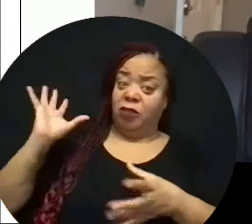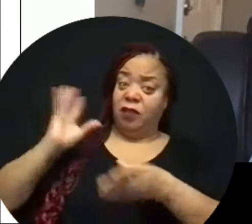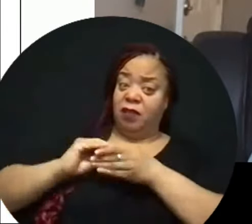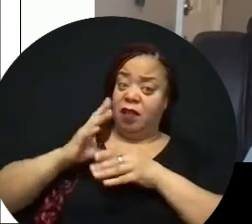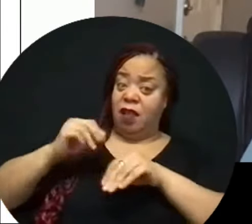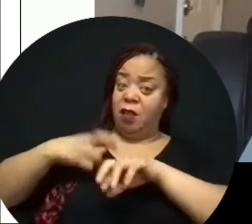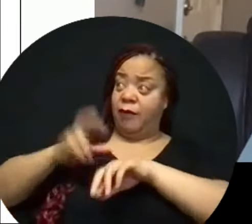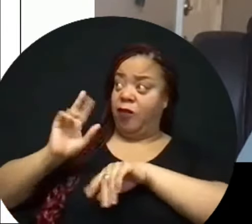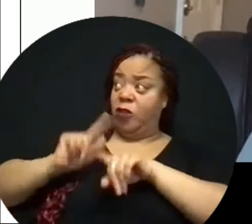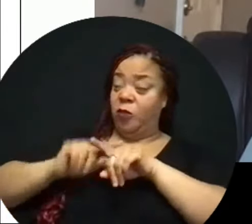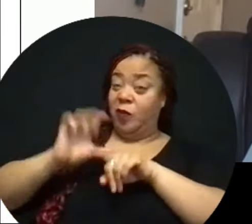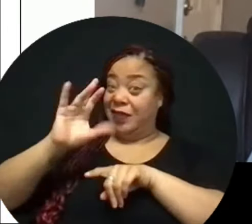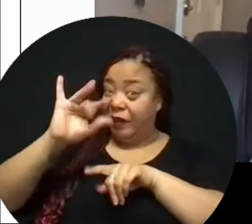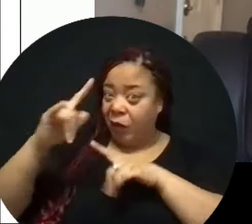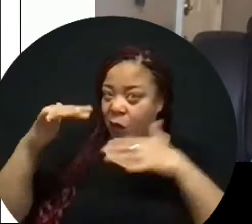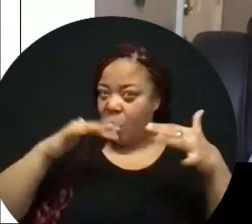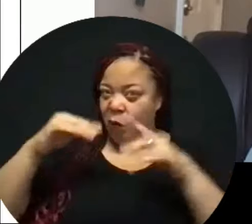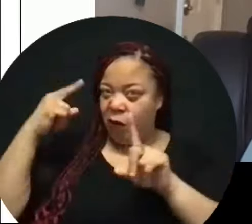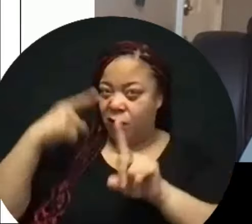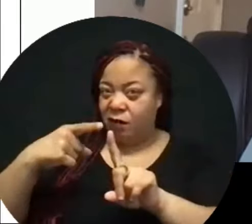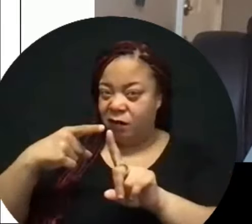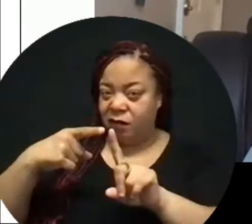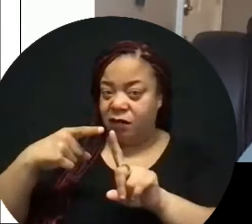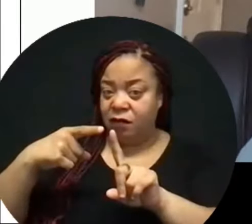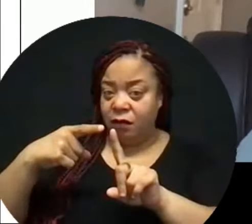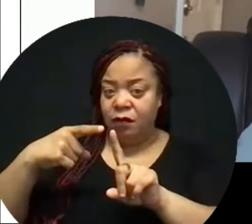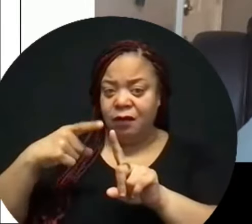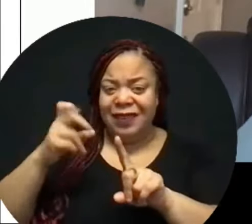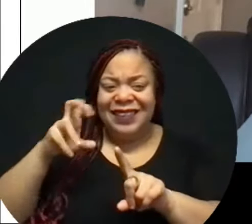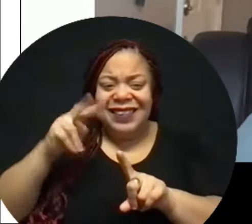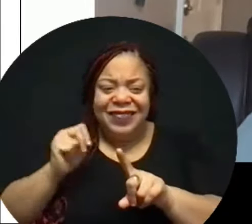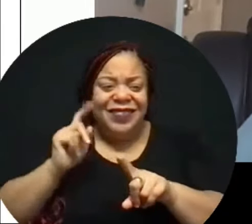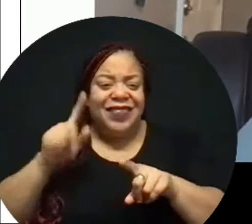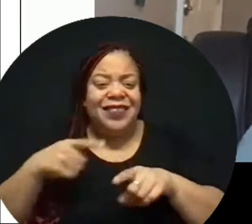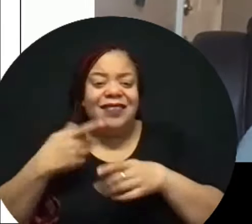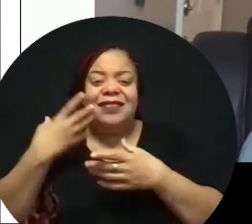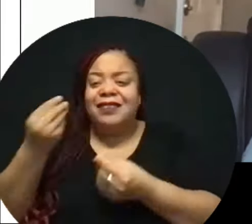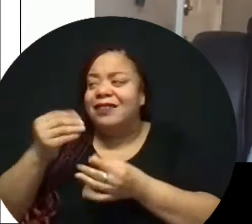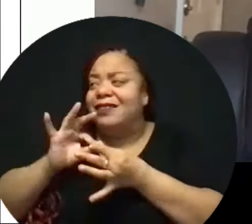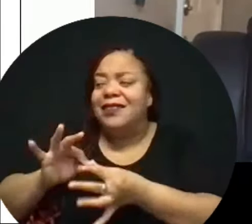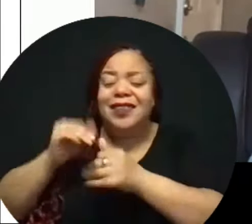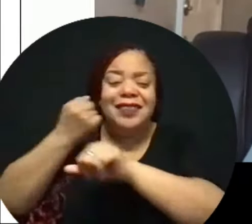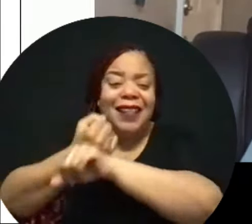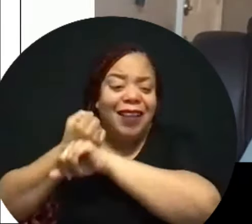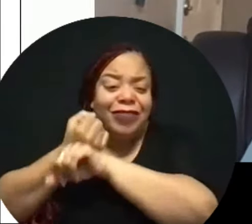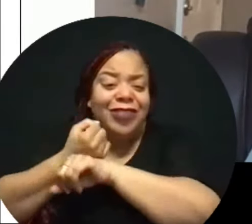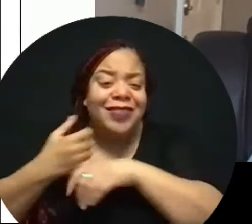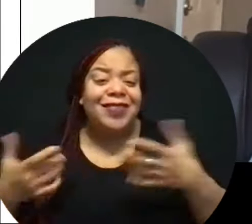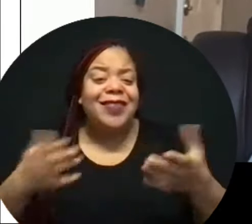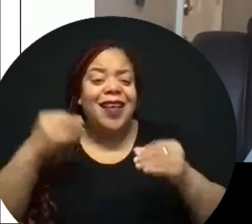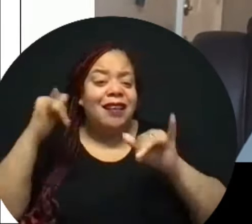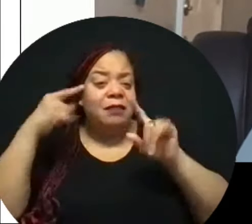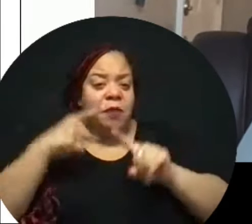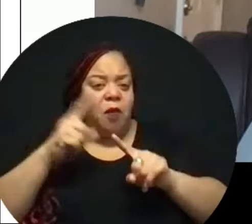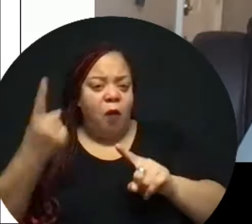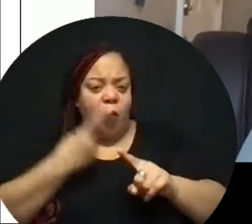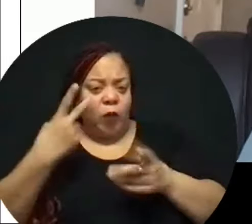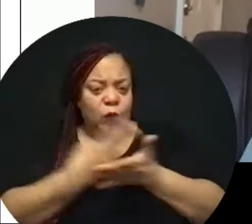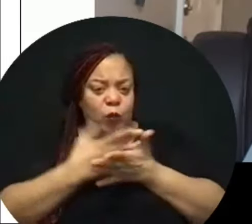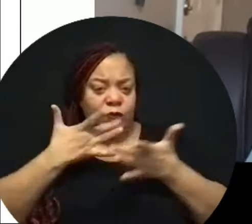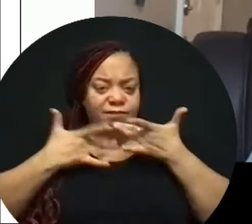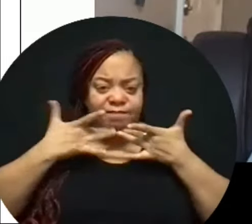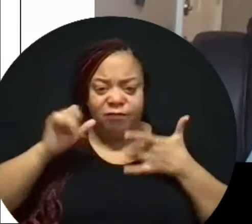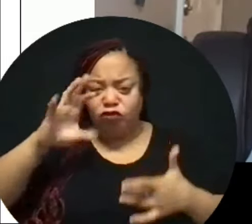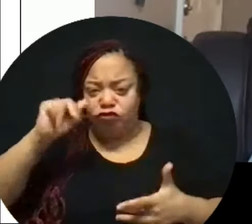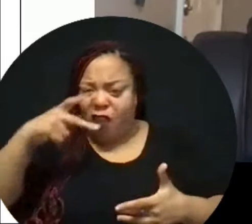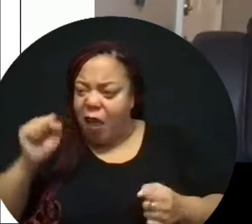they always used the scraps and the things that they didn't want, the things that were seen as bad for your health, and gave it to us as food, right? And as they